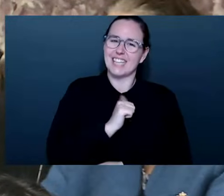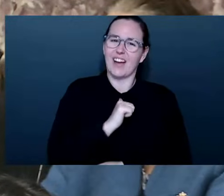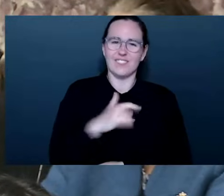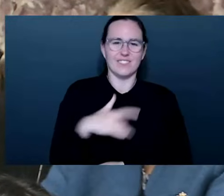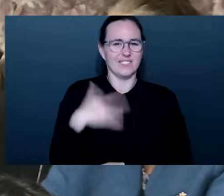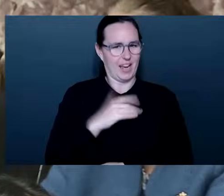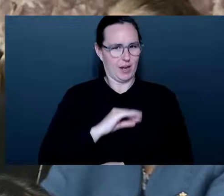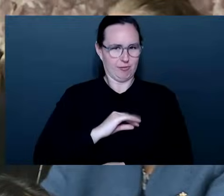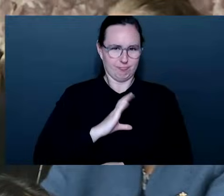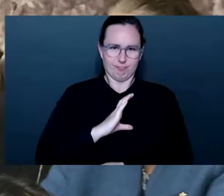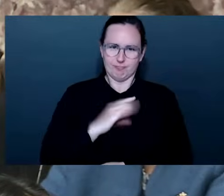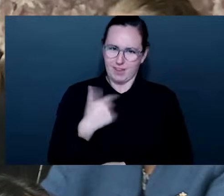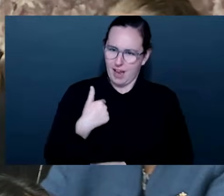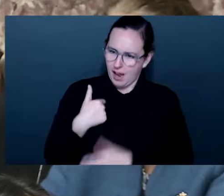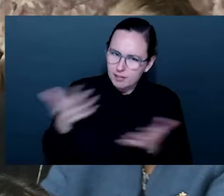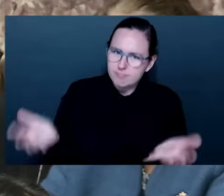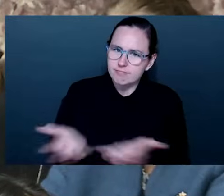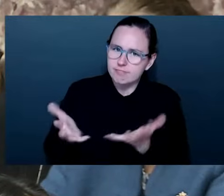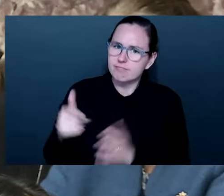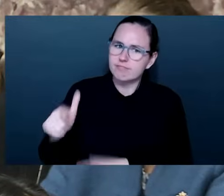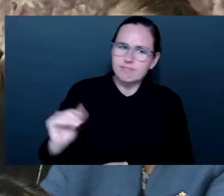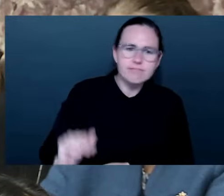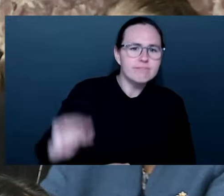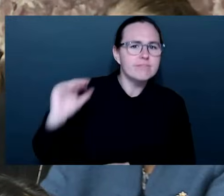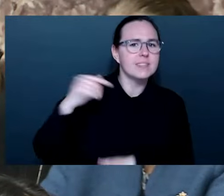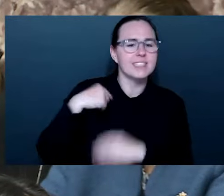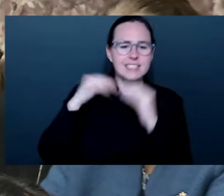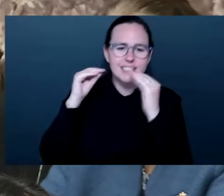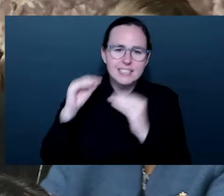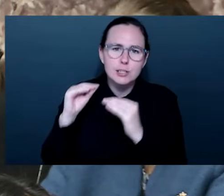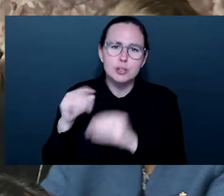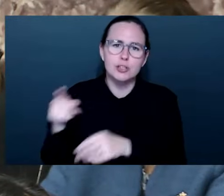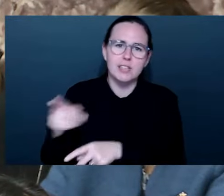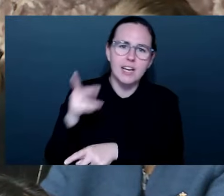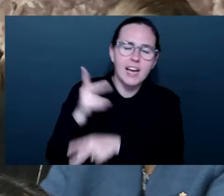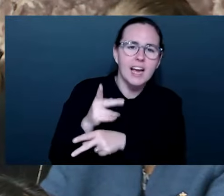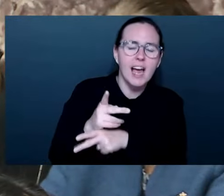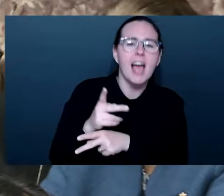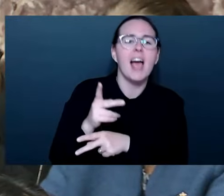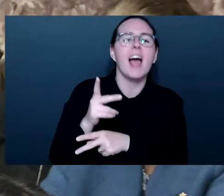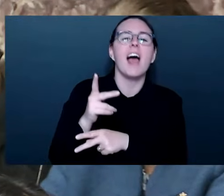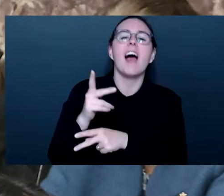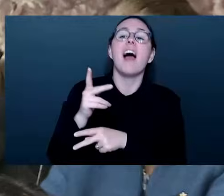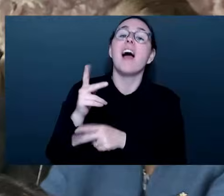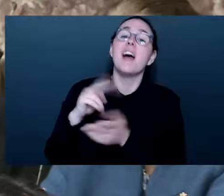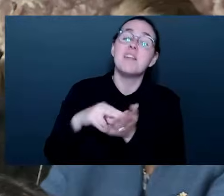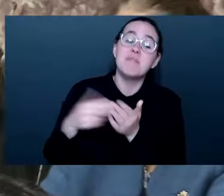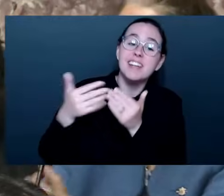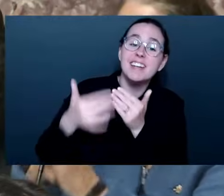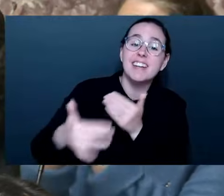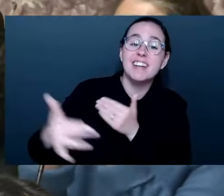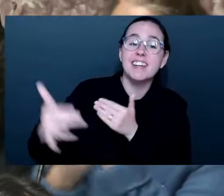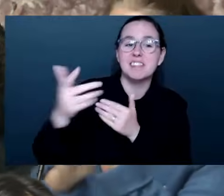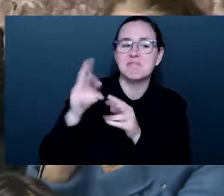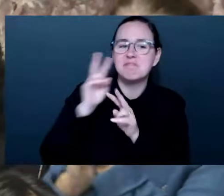I'm very proud of you. Happy birthday. I can't wait to run home and smush your face with kisses.